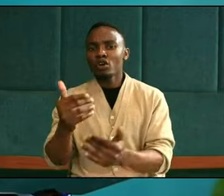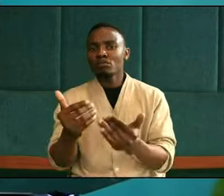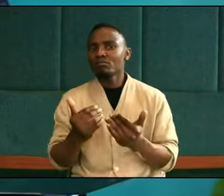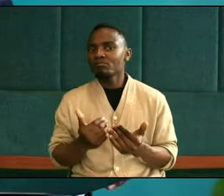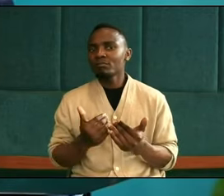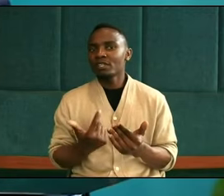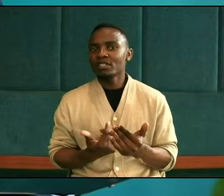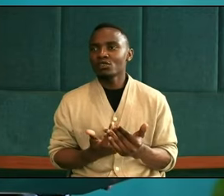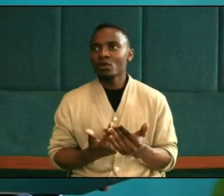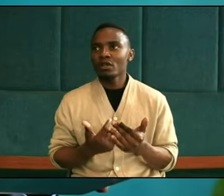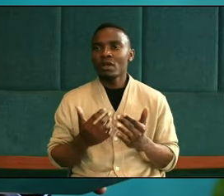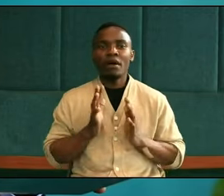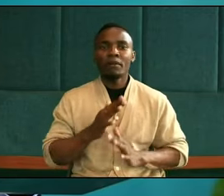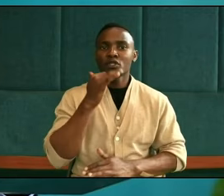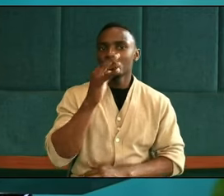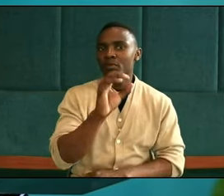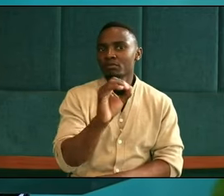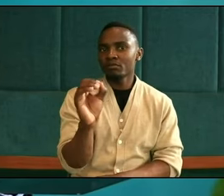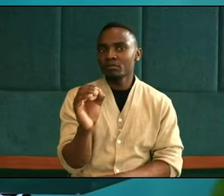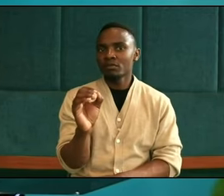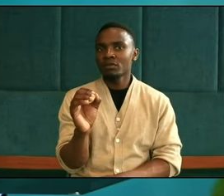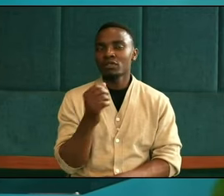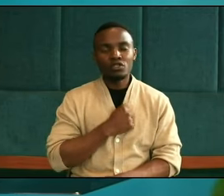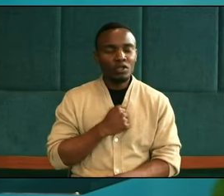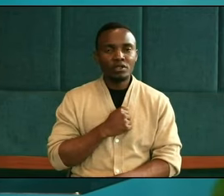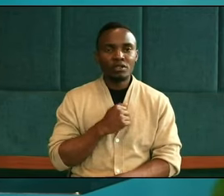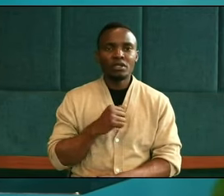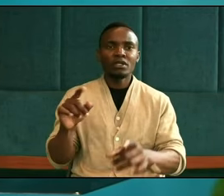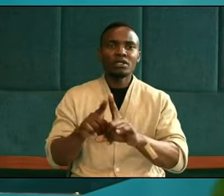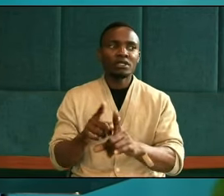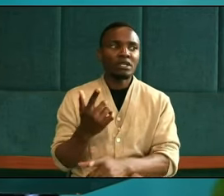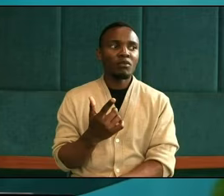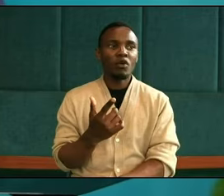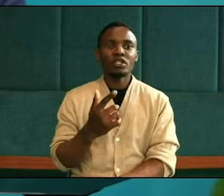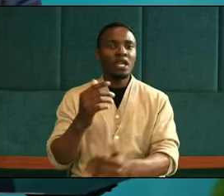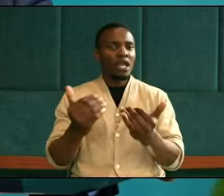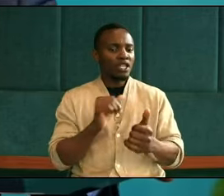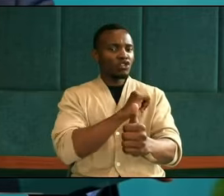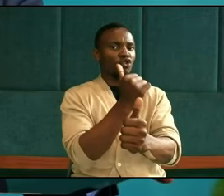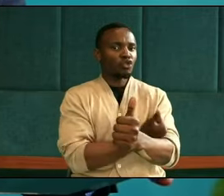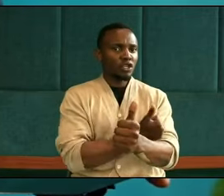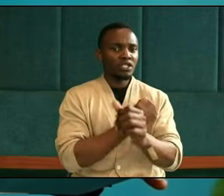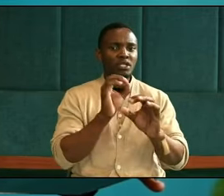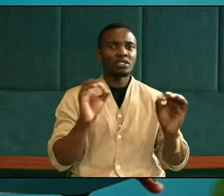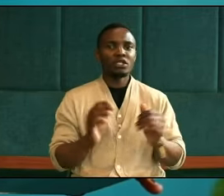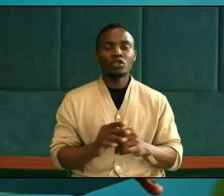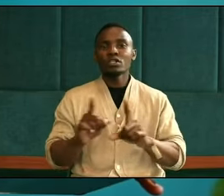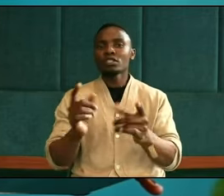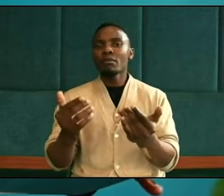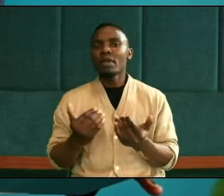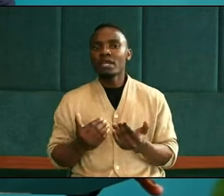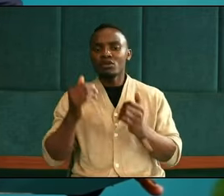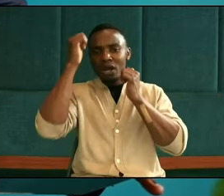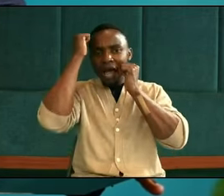knows just what to say. He doesn't need authority to reason him away. He doesn't need an